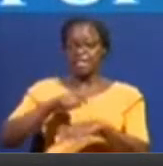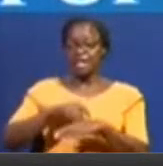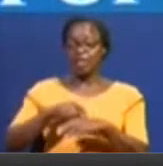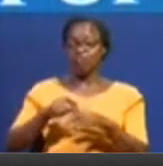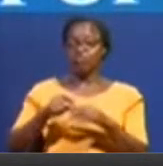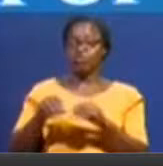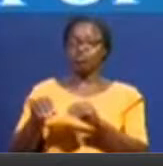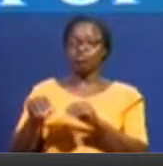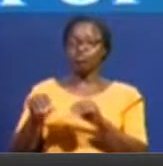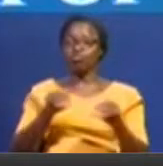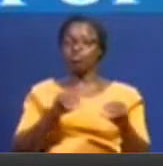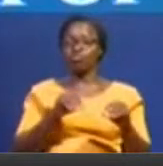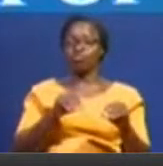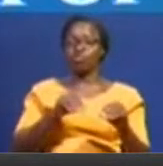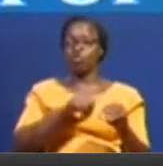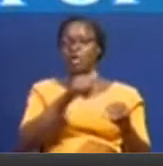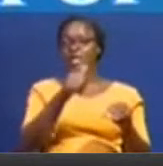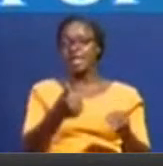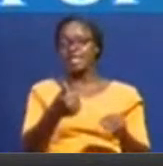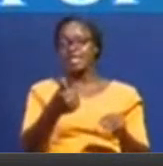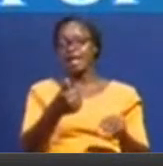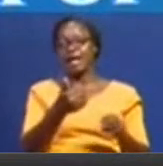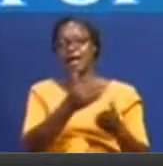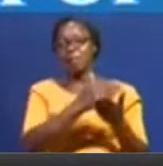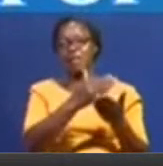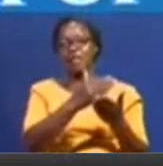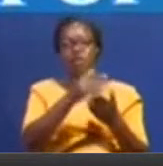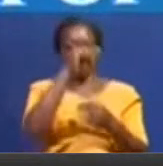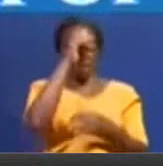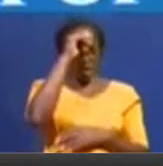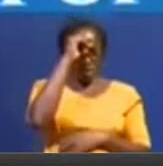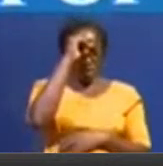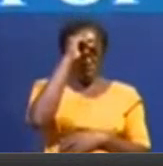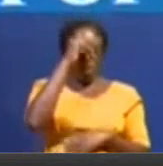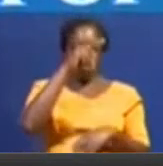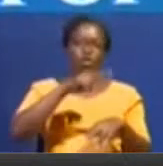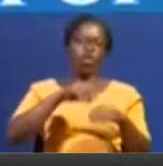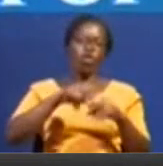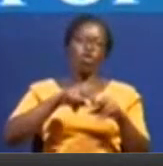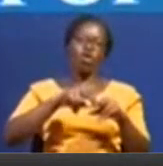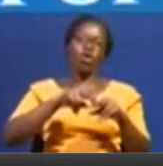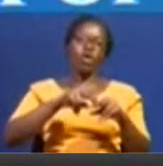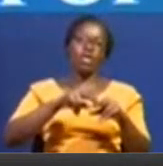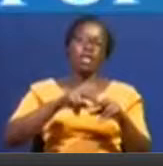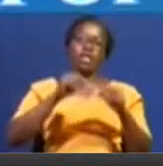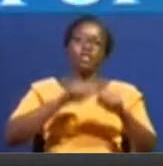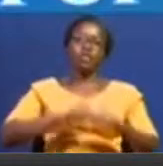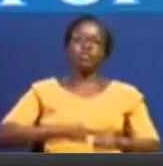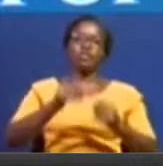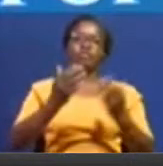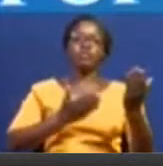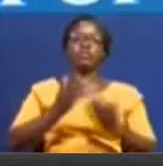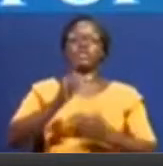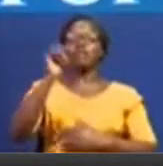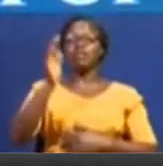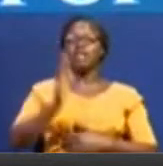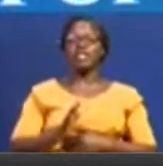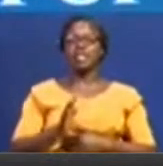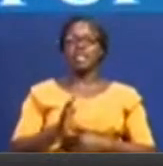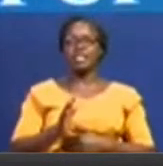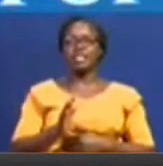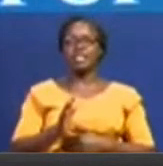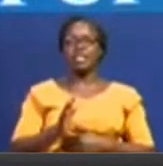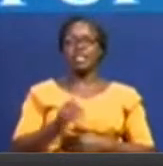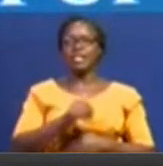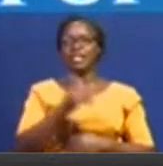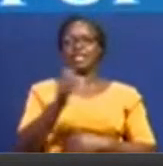move to another part of the government, or to be able to serve the people of Kenya